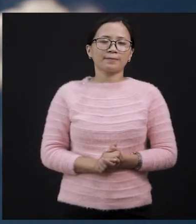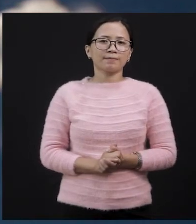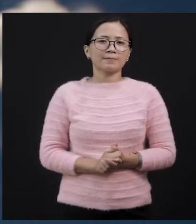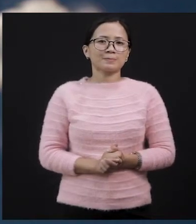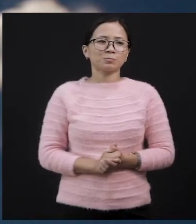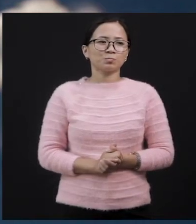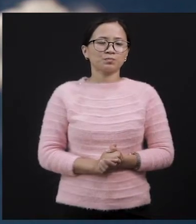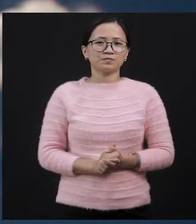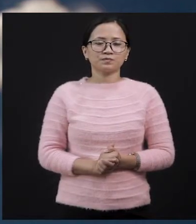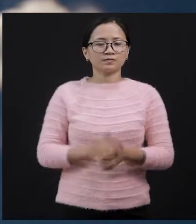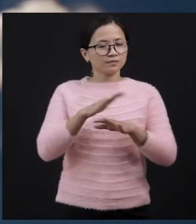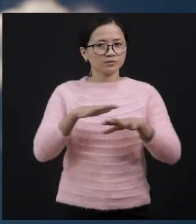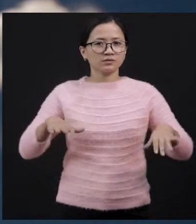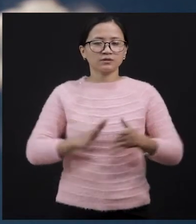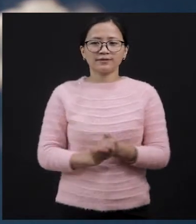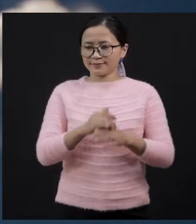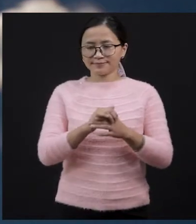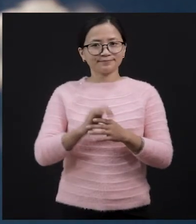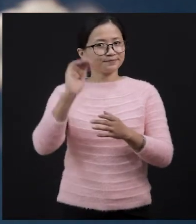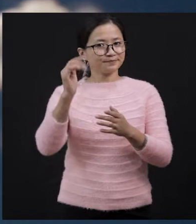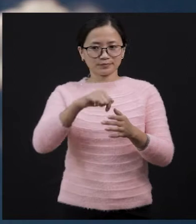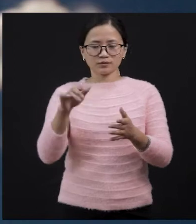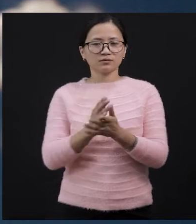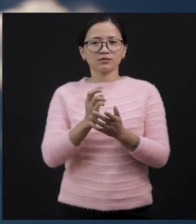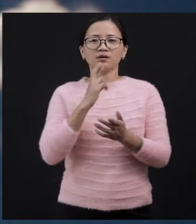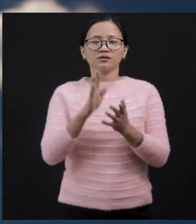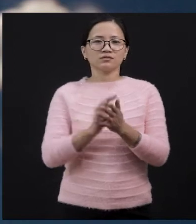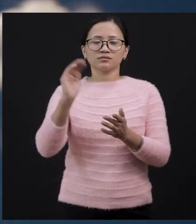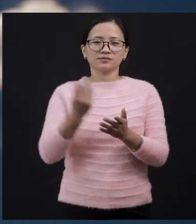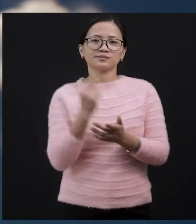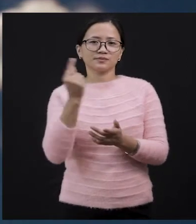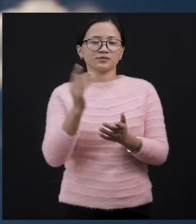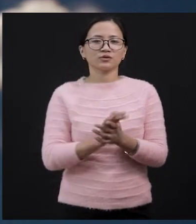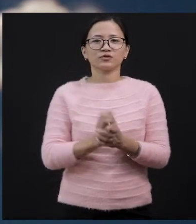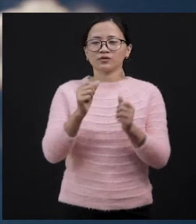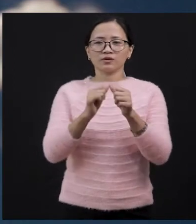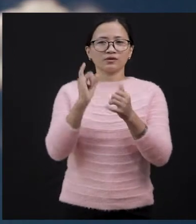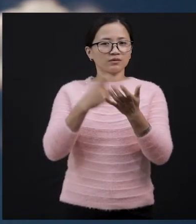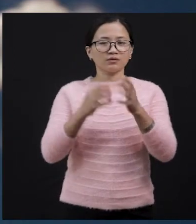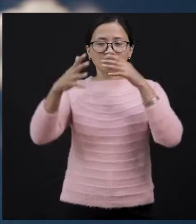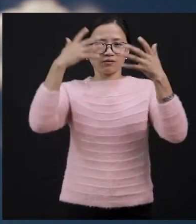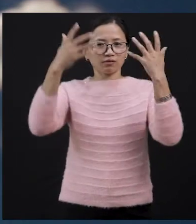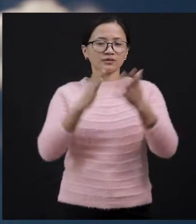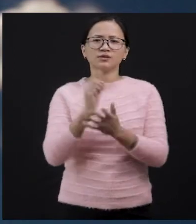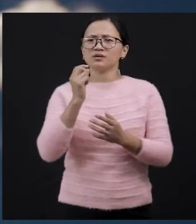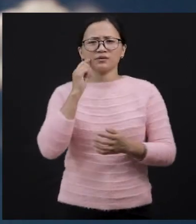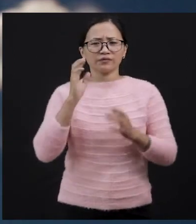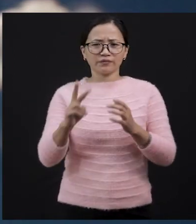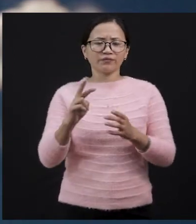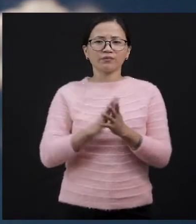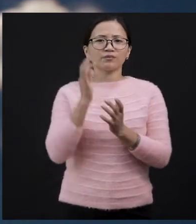right? So students, these are some uses of air. Now there is another very important uses of